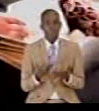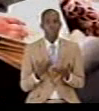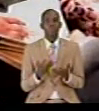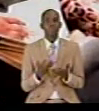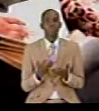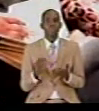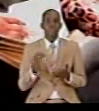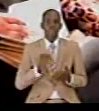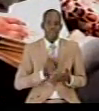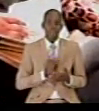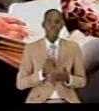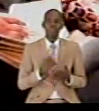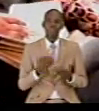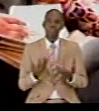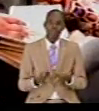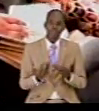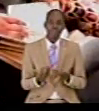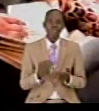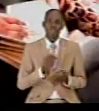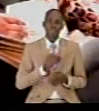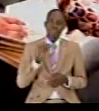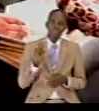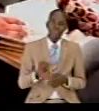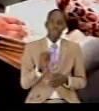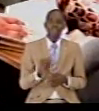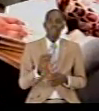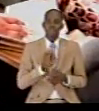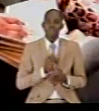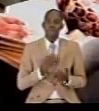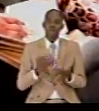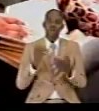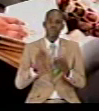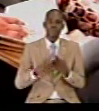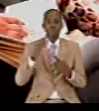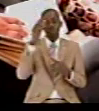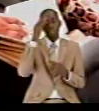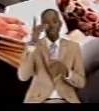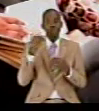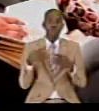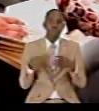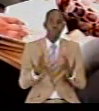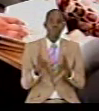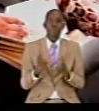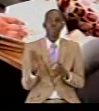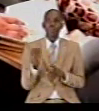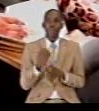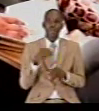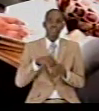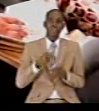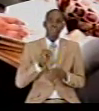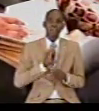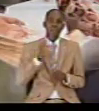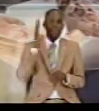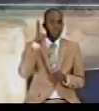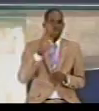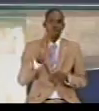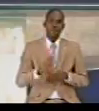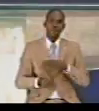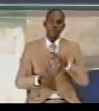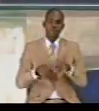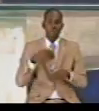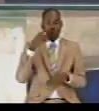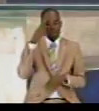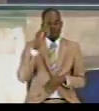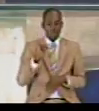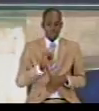I pant, I pray. I want to know the way wherein I should walk. For I lift